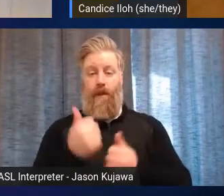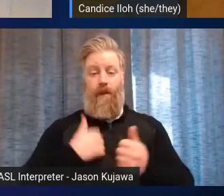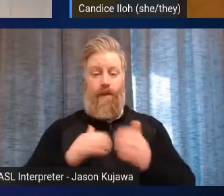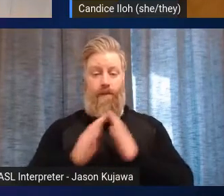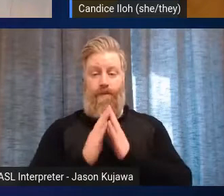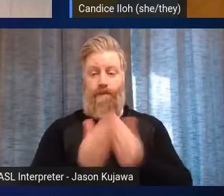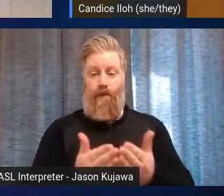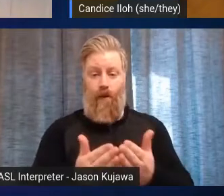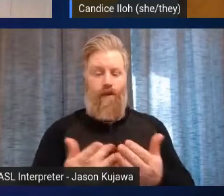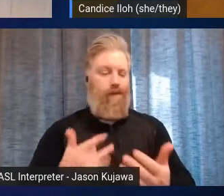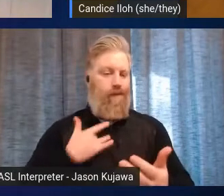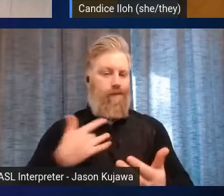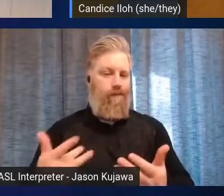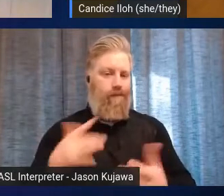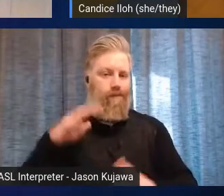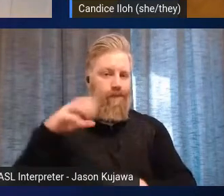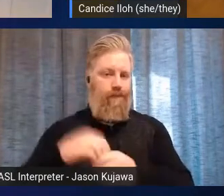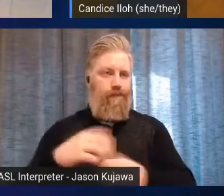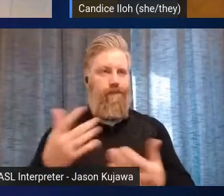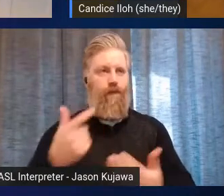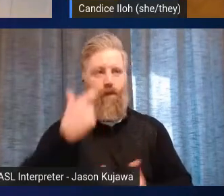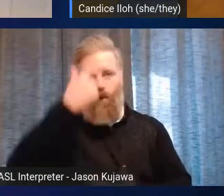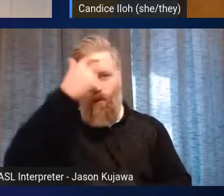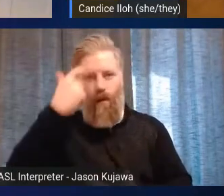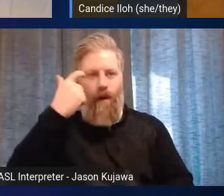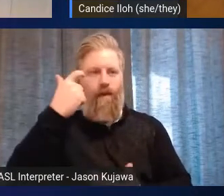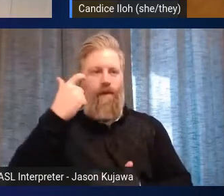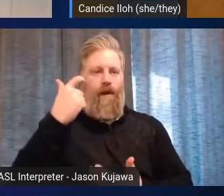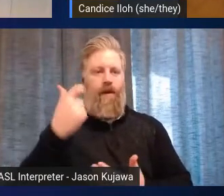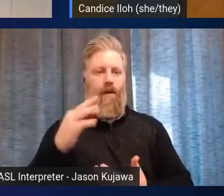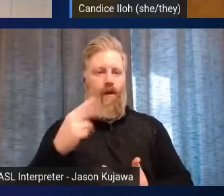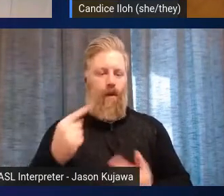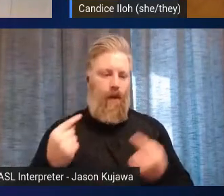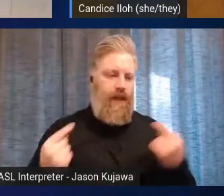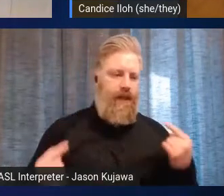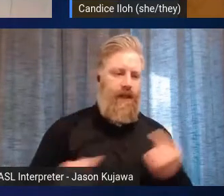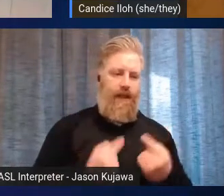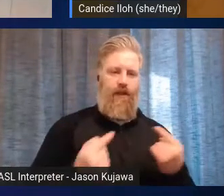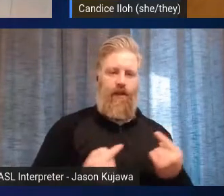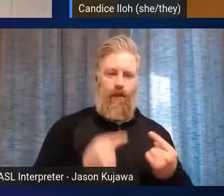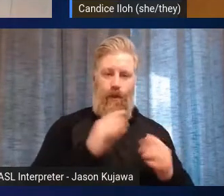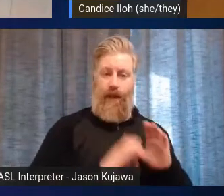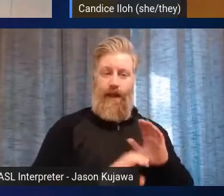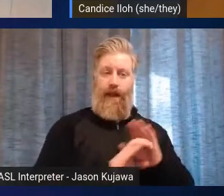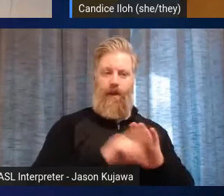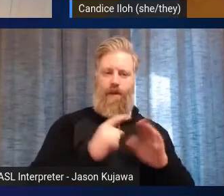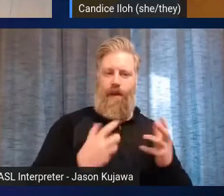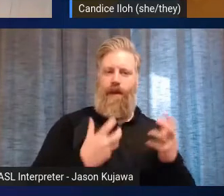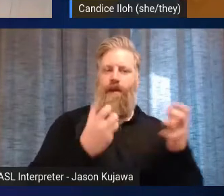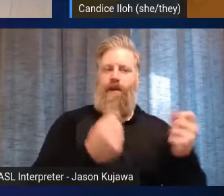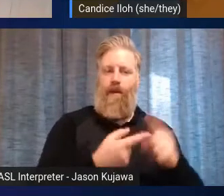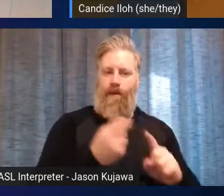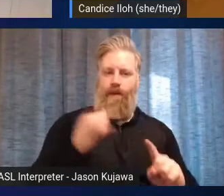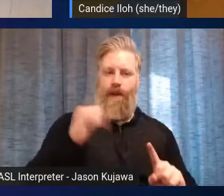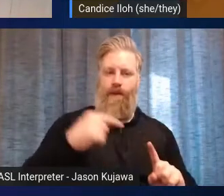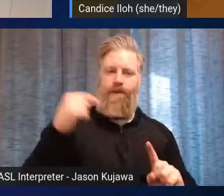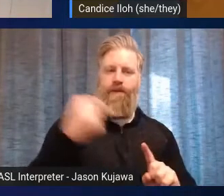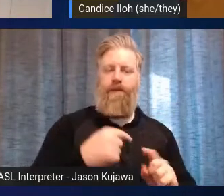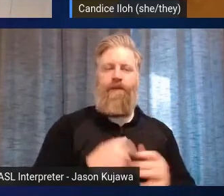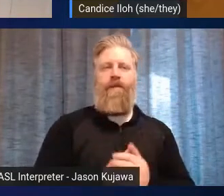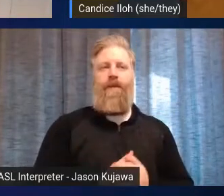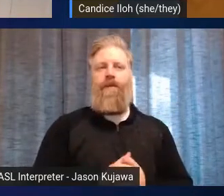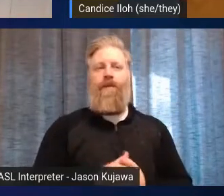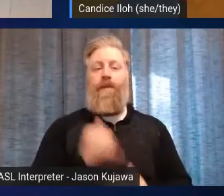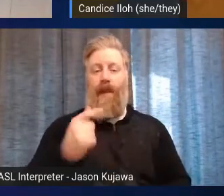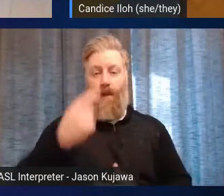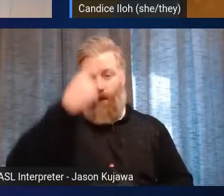with traumas or wounds that the characters have to heal from. So for that reason, and a lot of those traumas